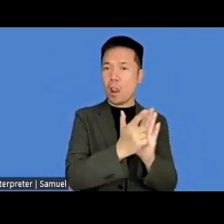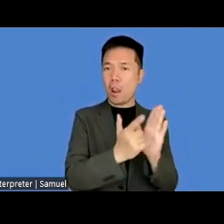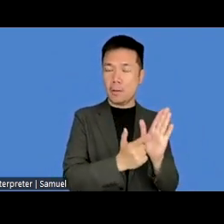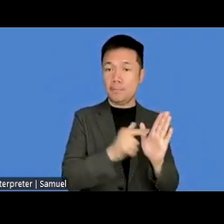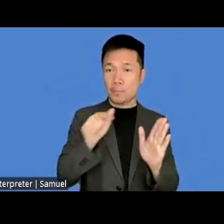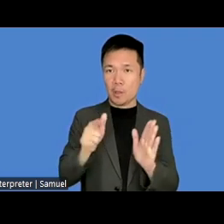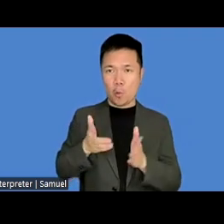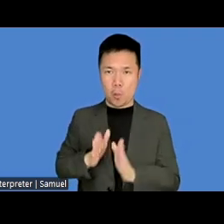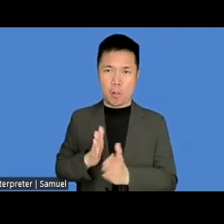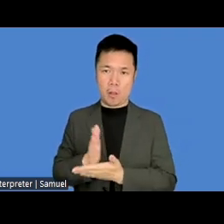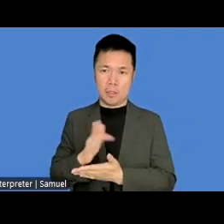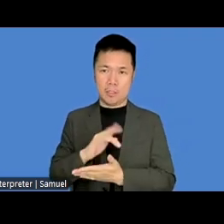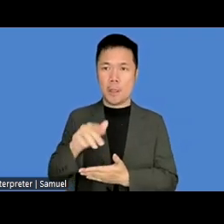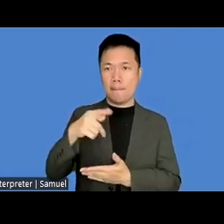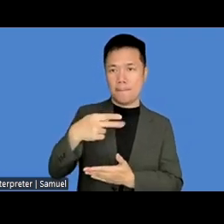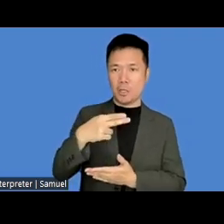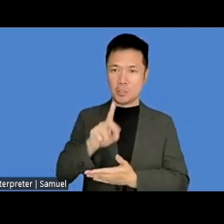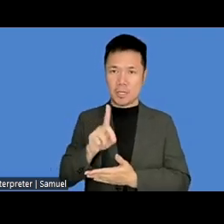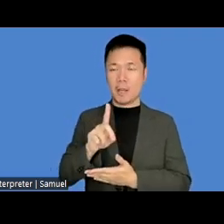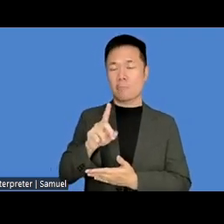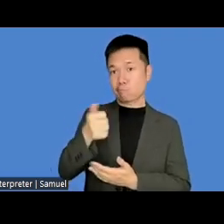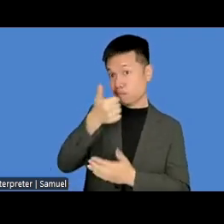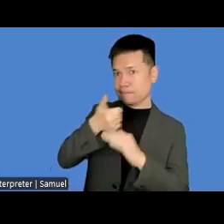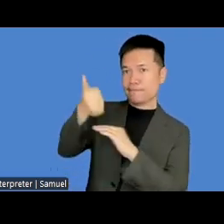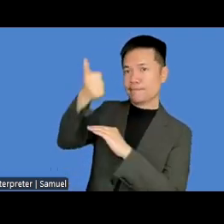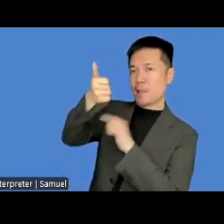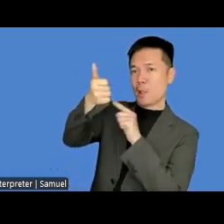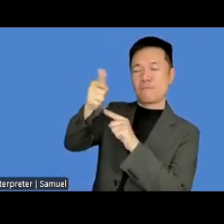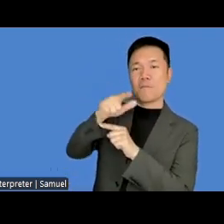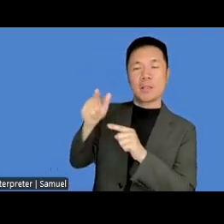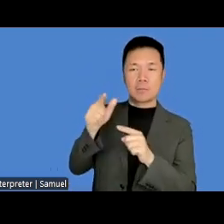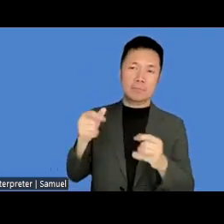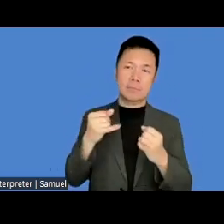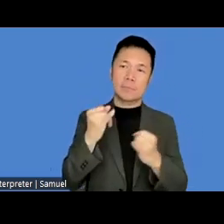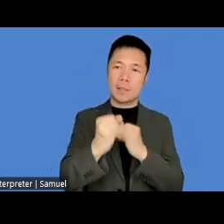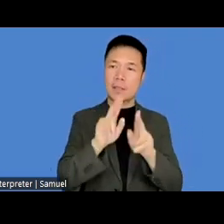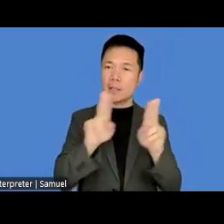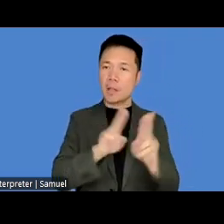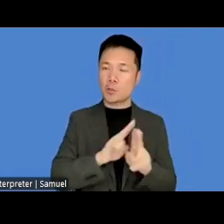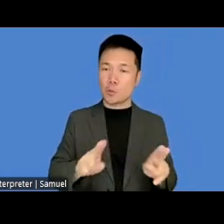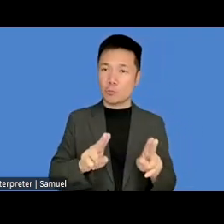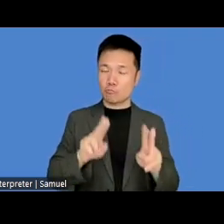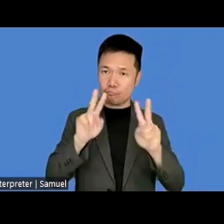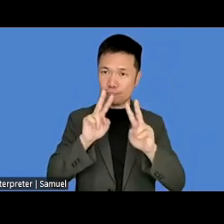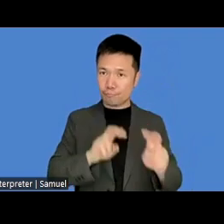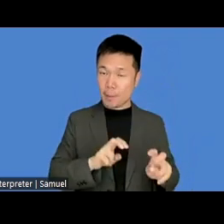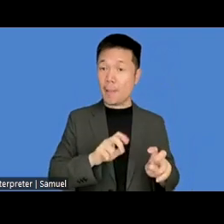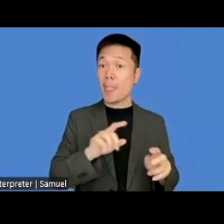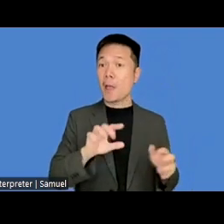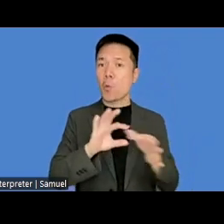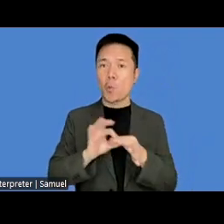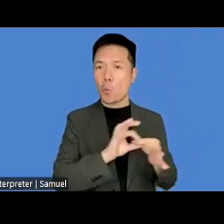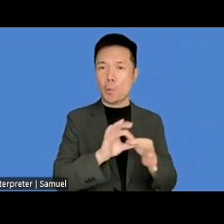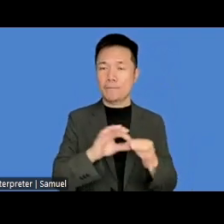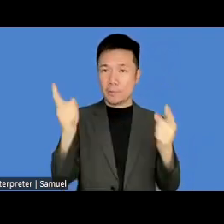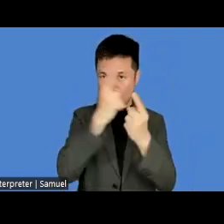She is a PhD fellow at the Institute of International Relations at the Taras Shevchenko National University of